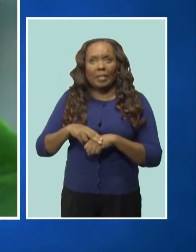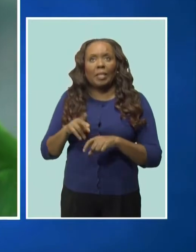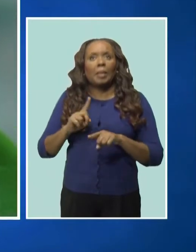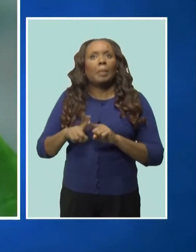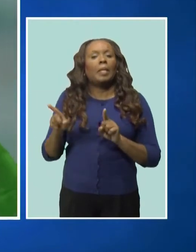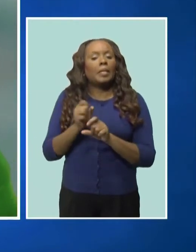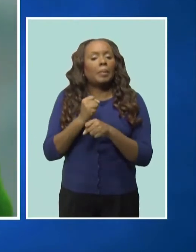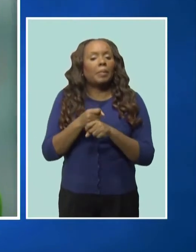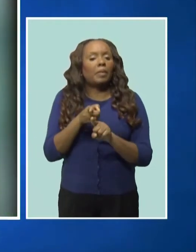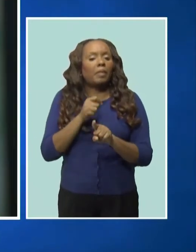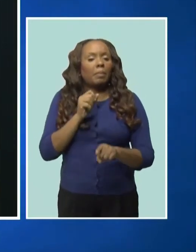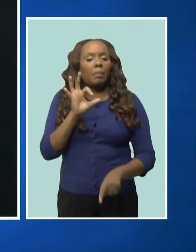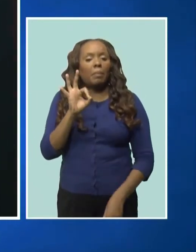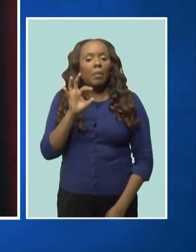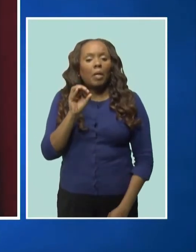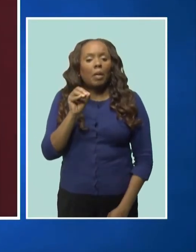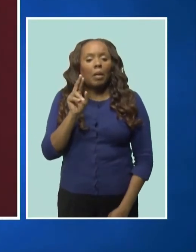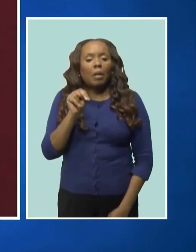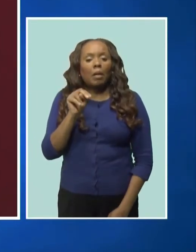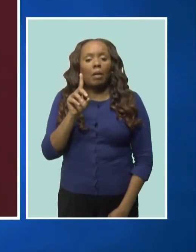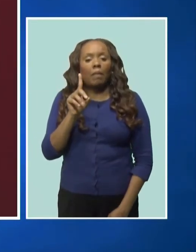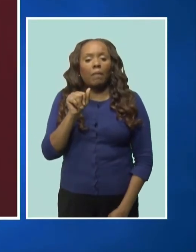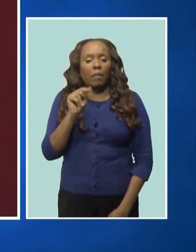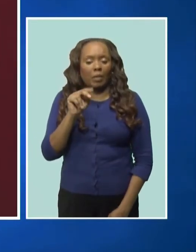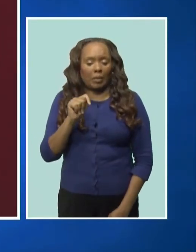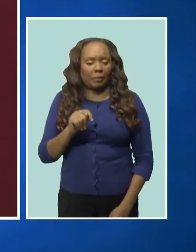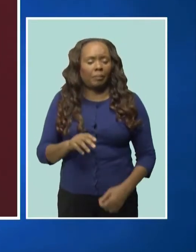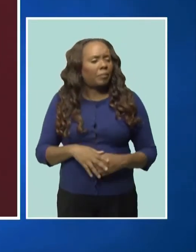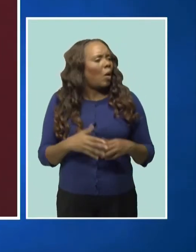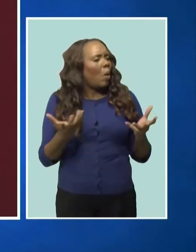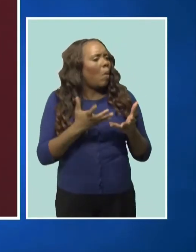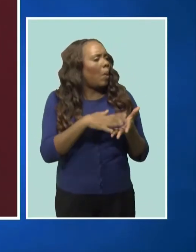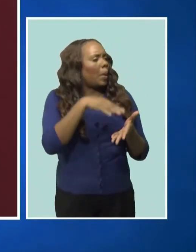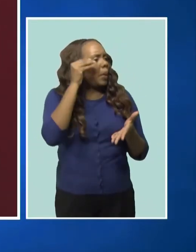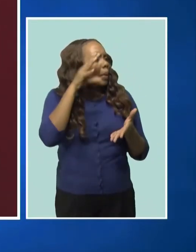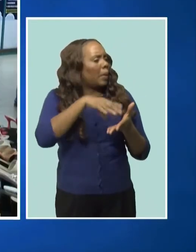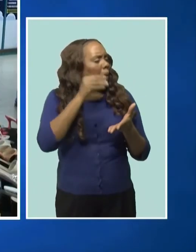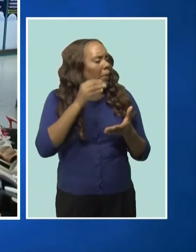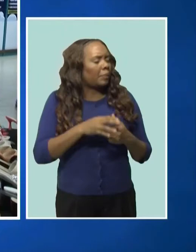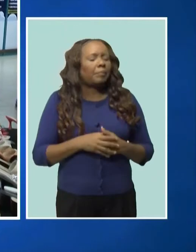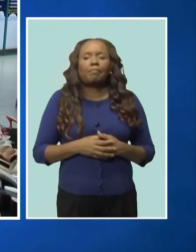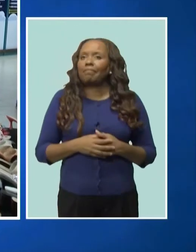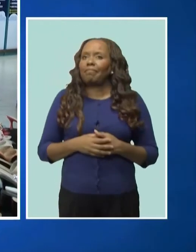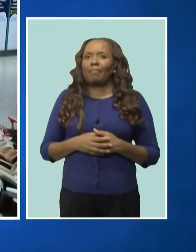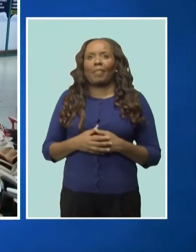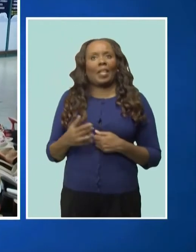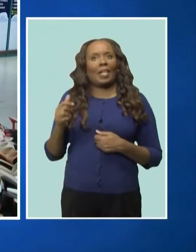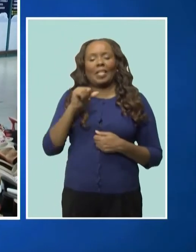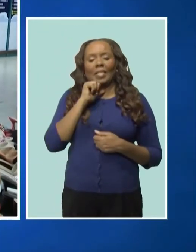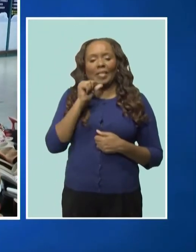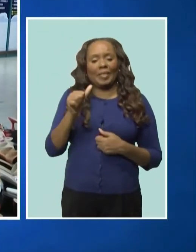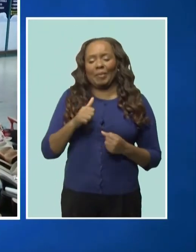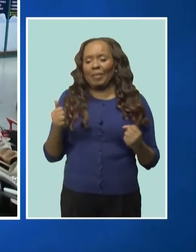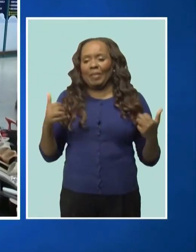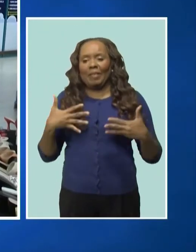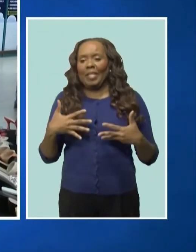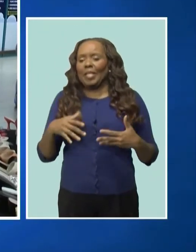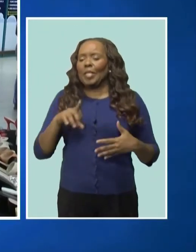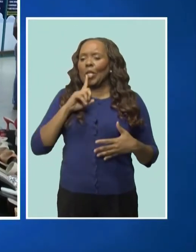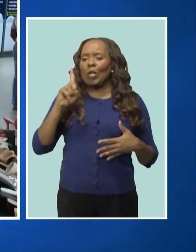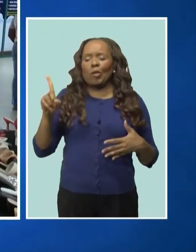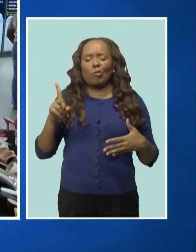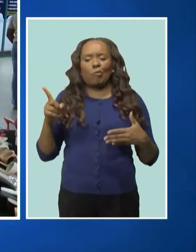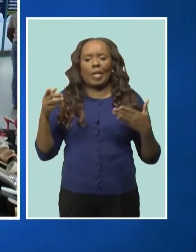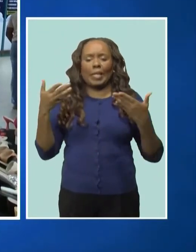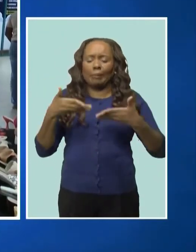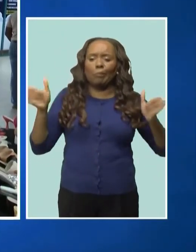seeing. What are some of the lessons that you can take away from the experience today? To not be afraid to step outside their comfort zone and